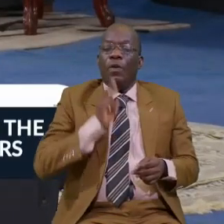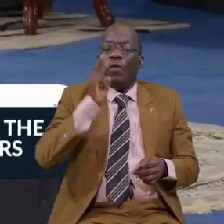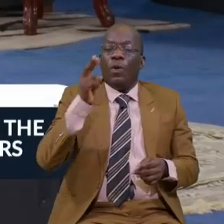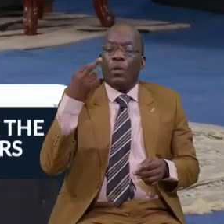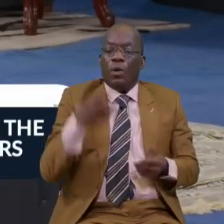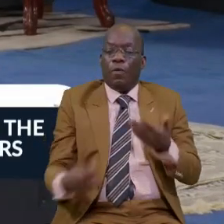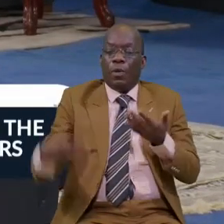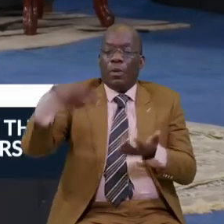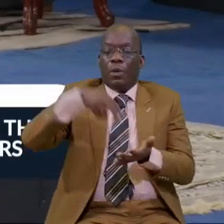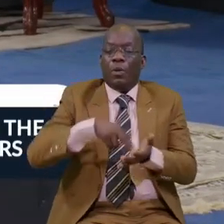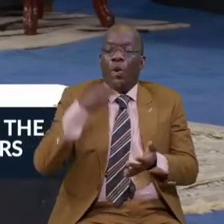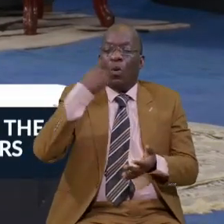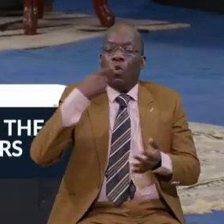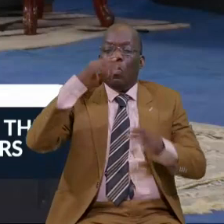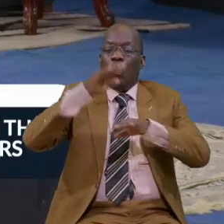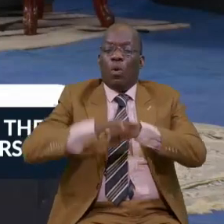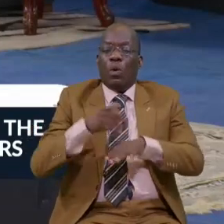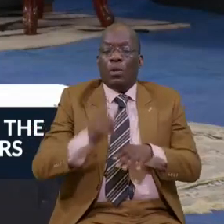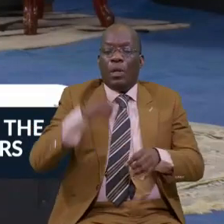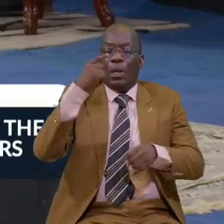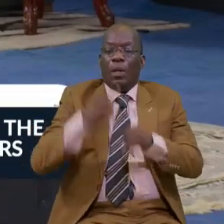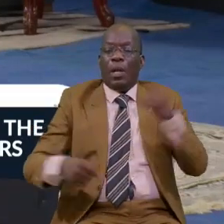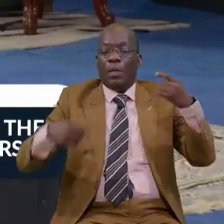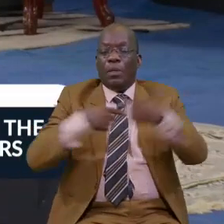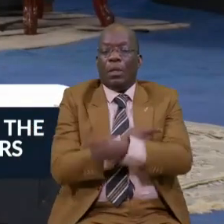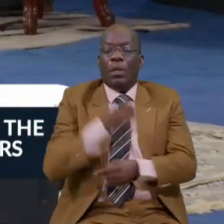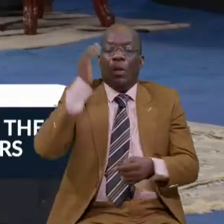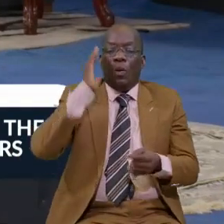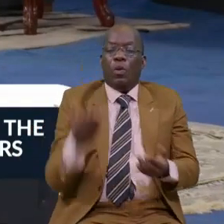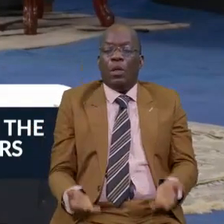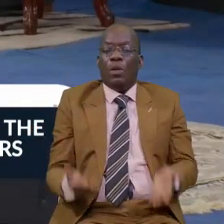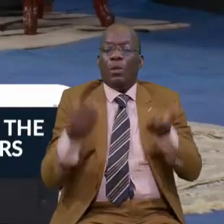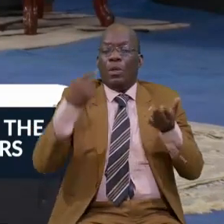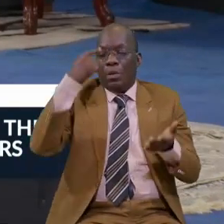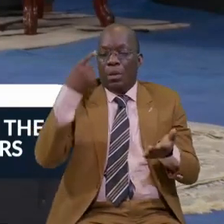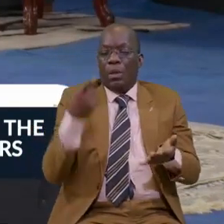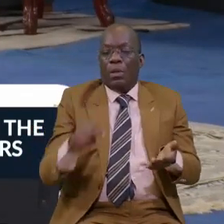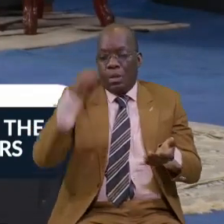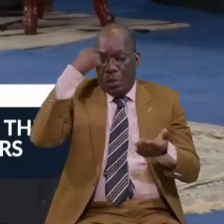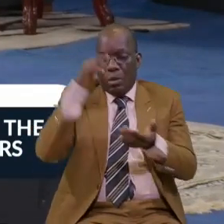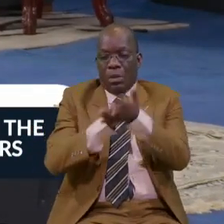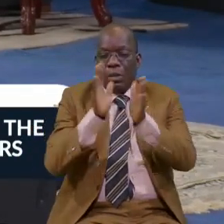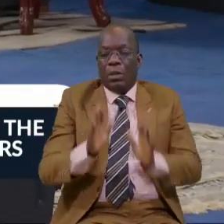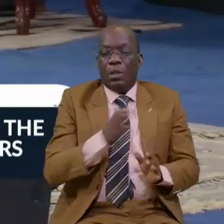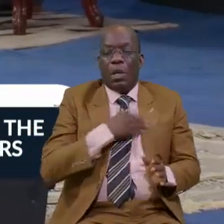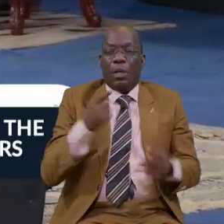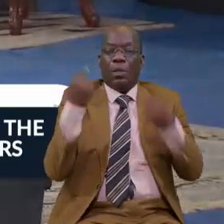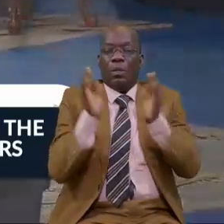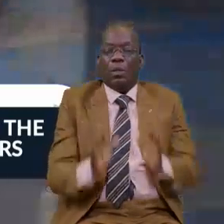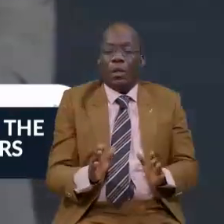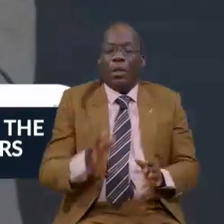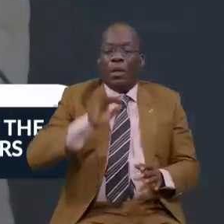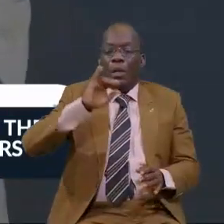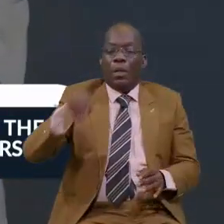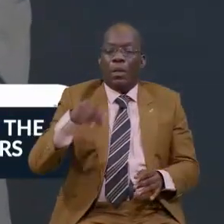the last day will raise the saints and the sinners. We're looking at John